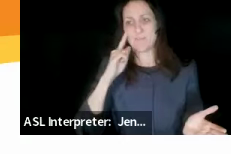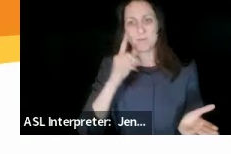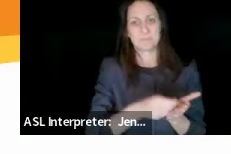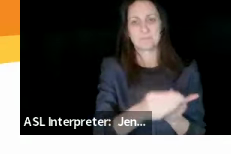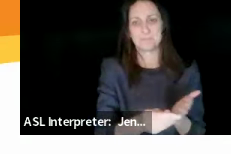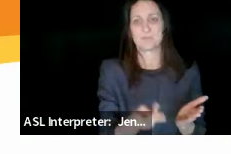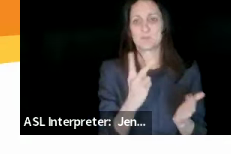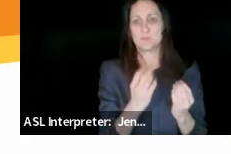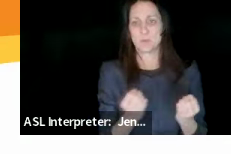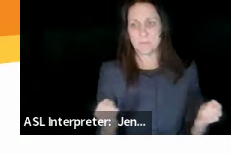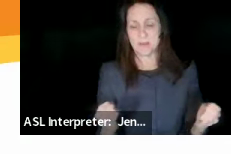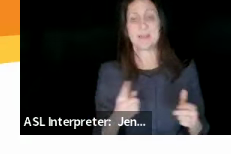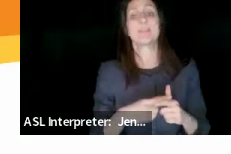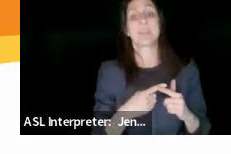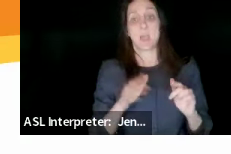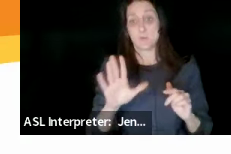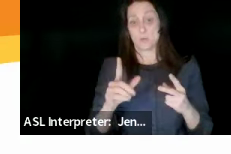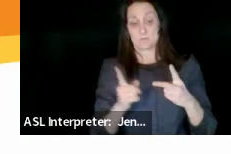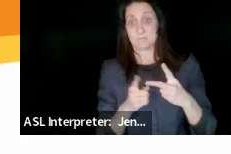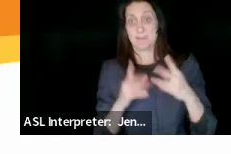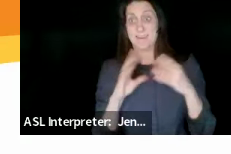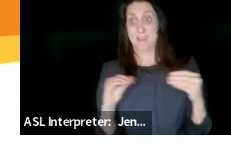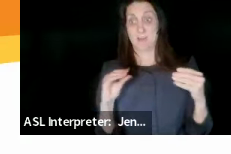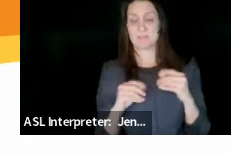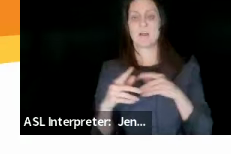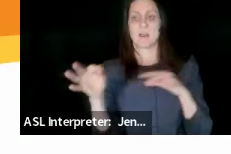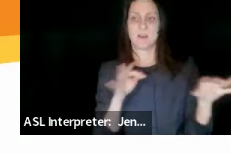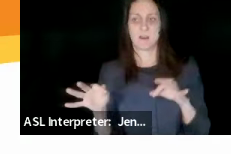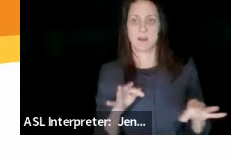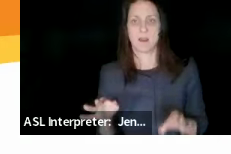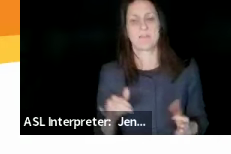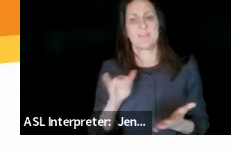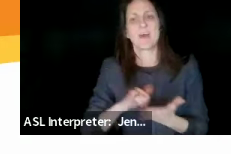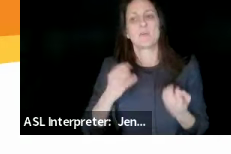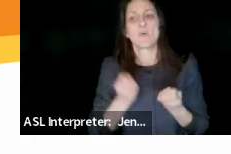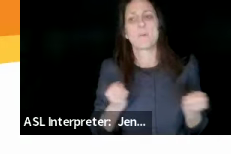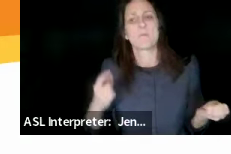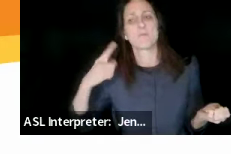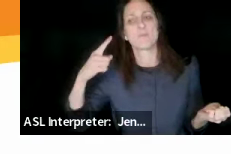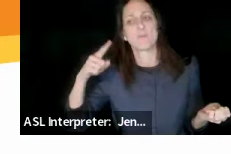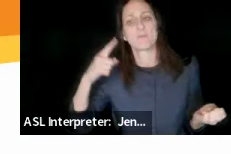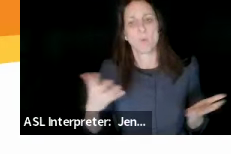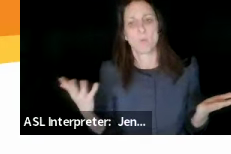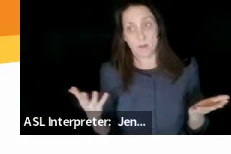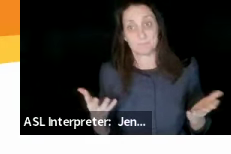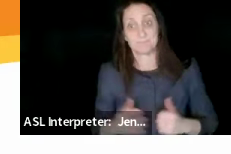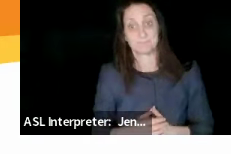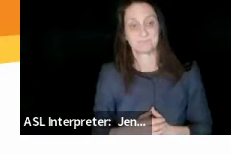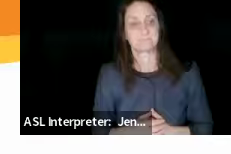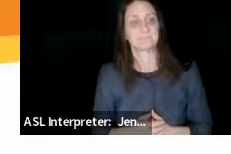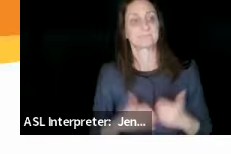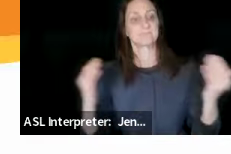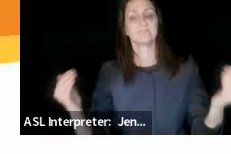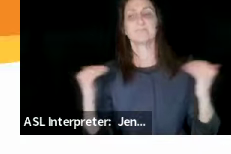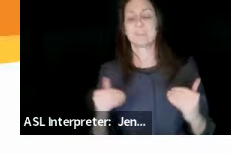Excel file, you will see a budget gap section. All the formulas are inputted.